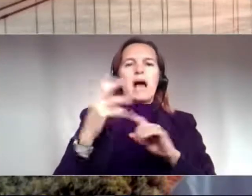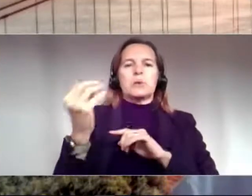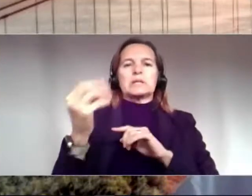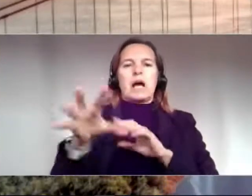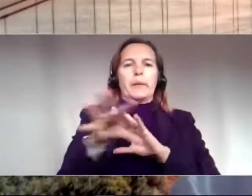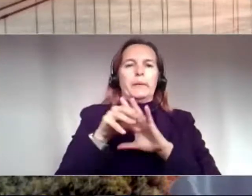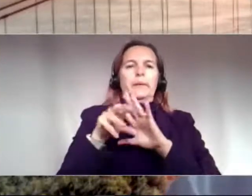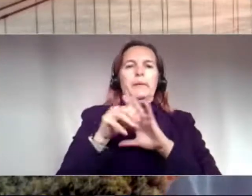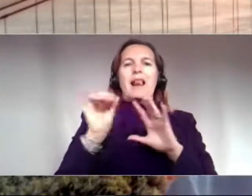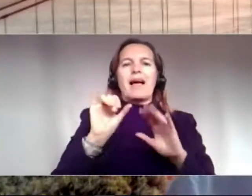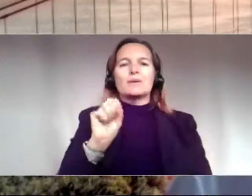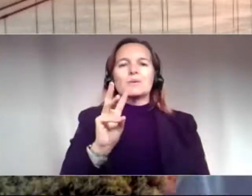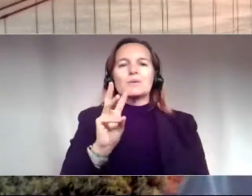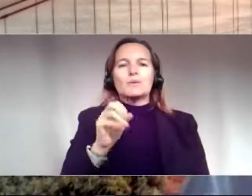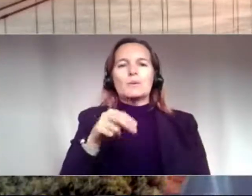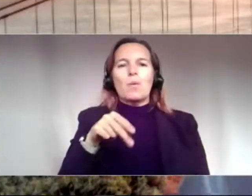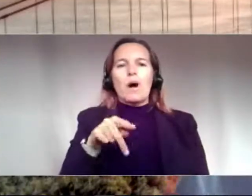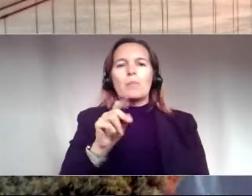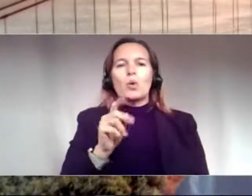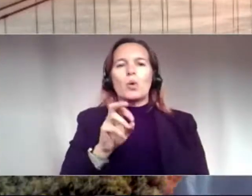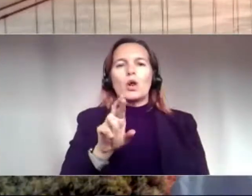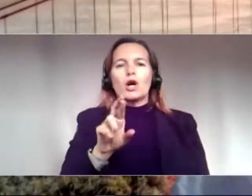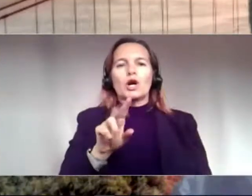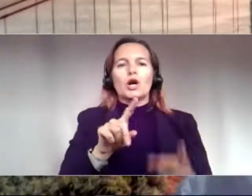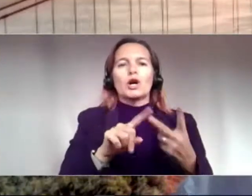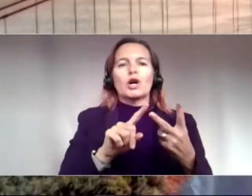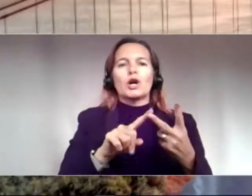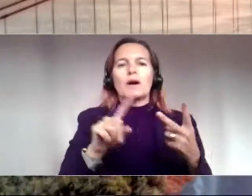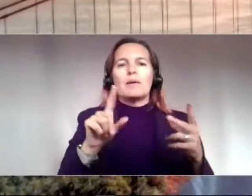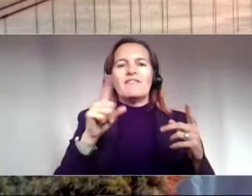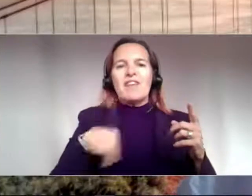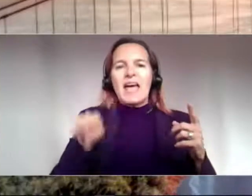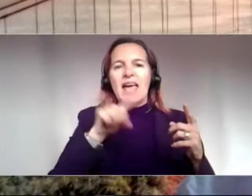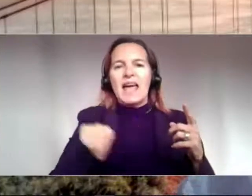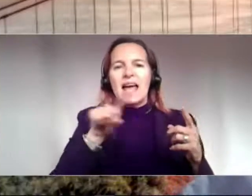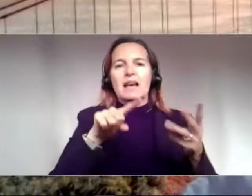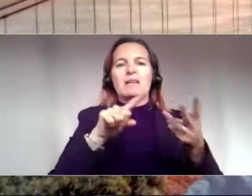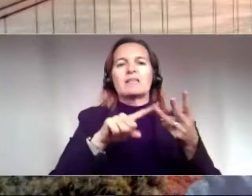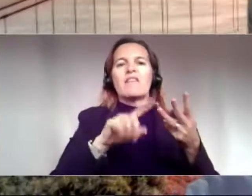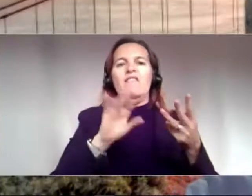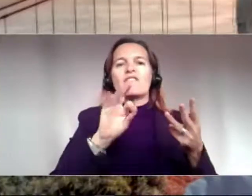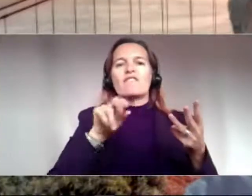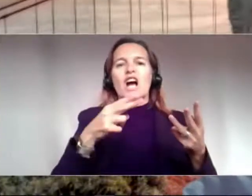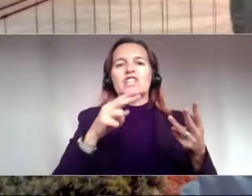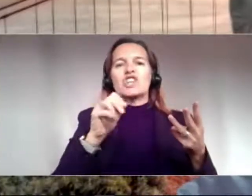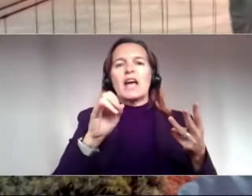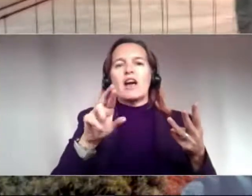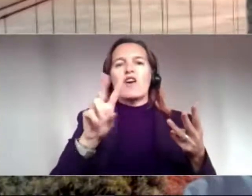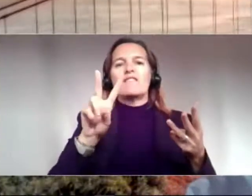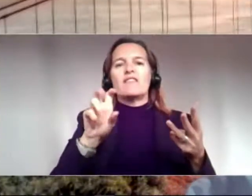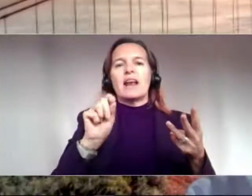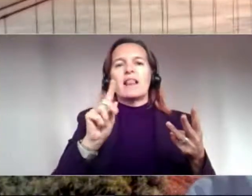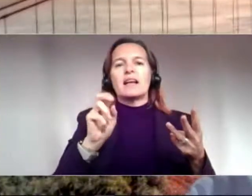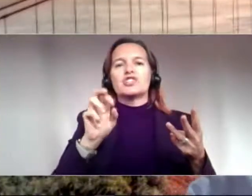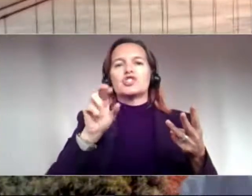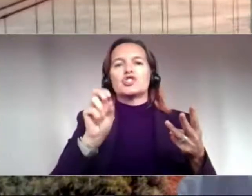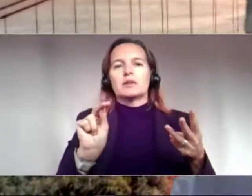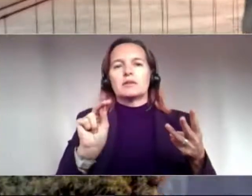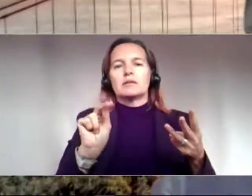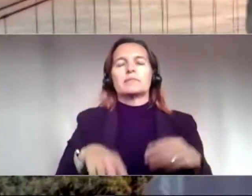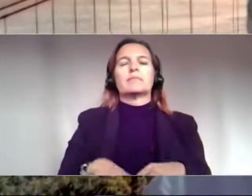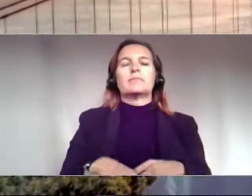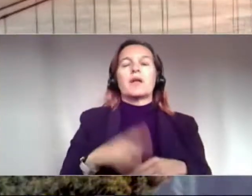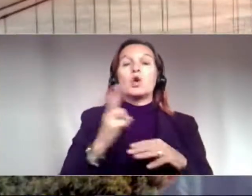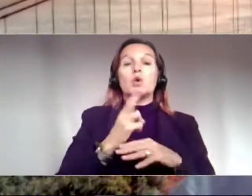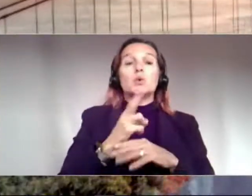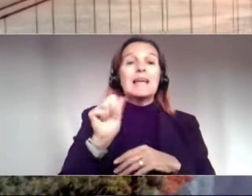swamp coolers, whole house fans, and fresh air ventilation systems. Run your air conditioner only if it does not